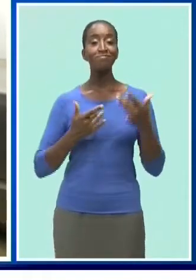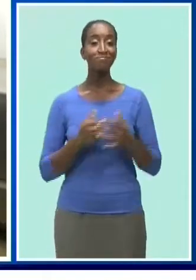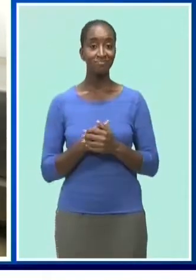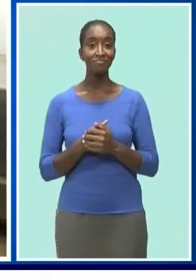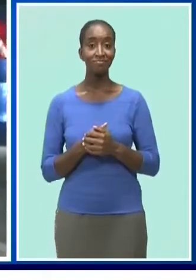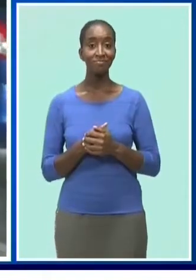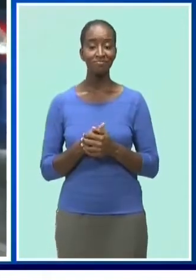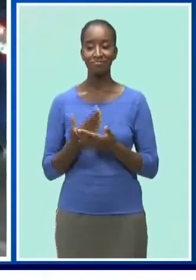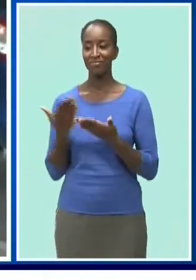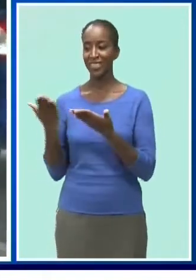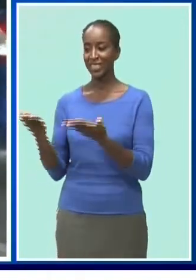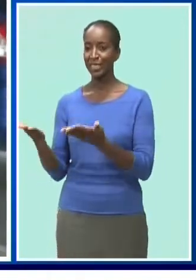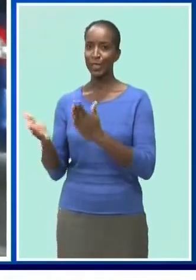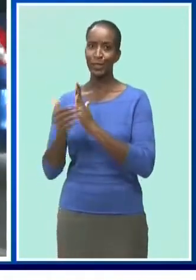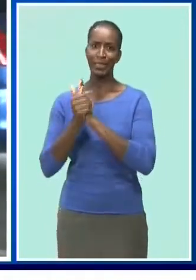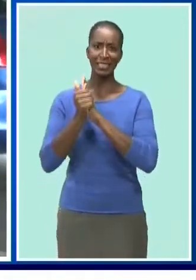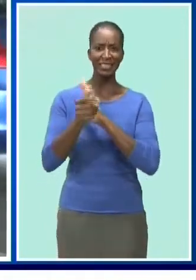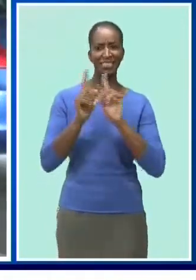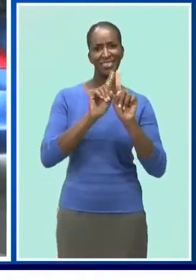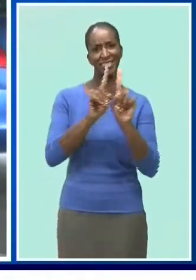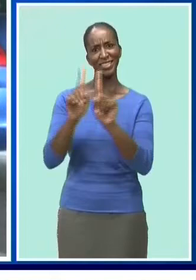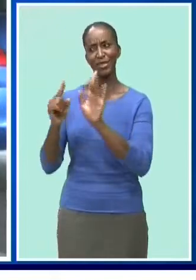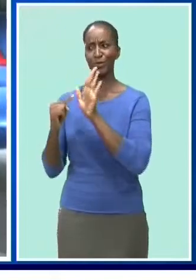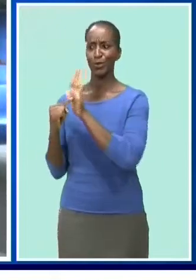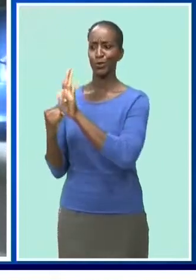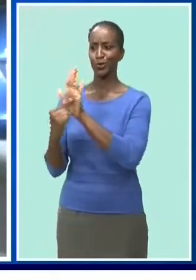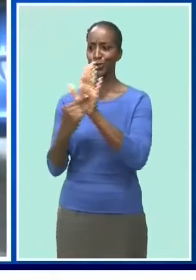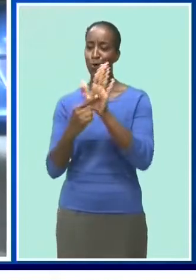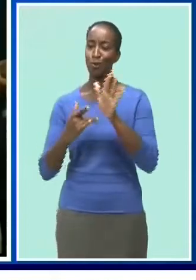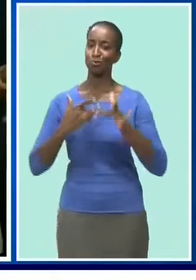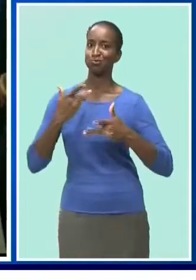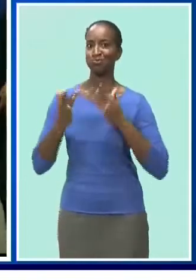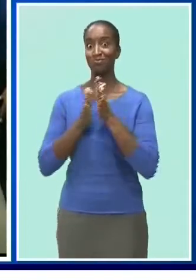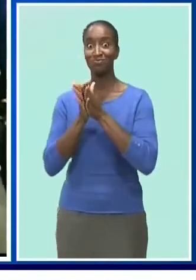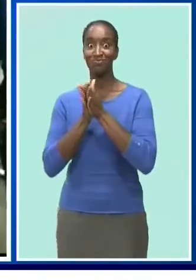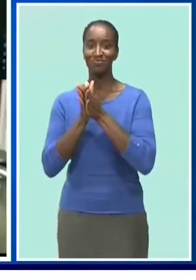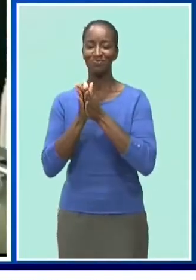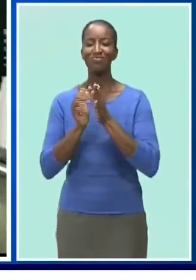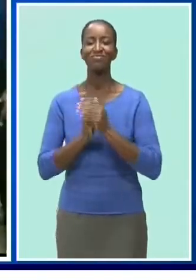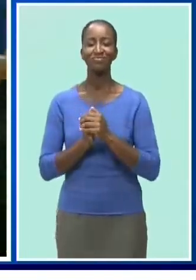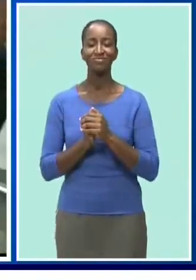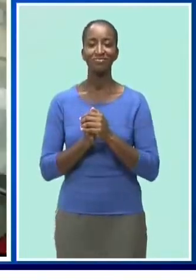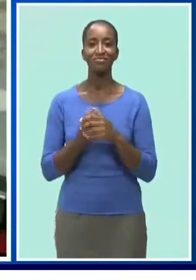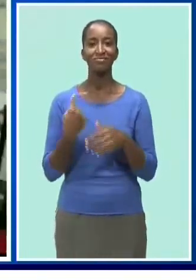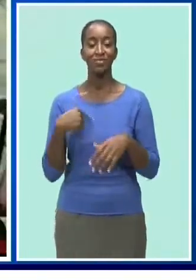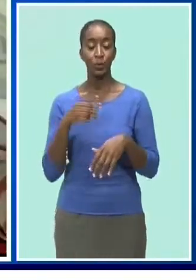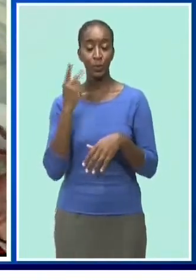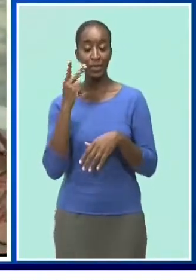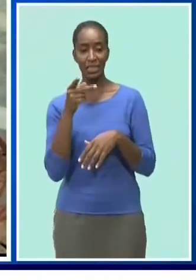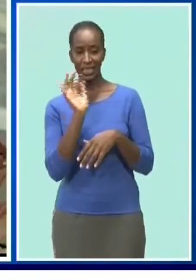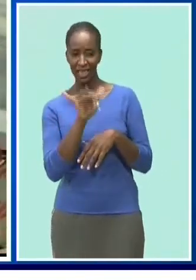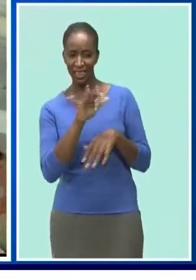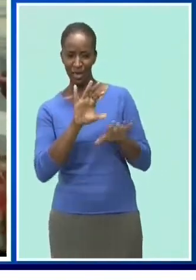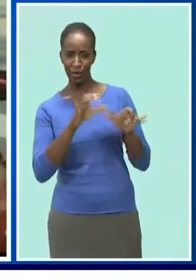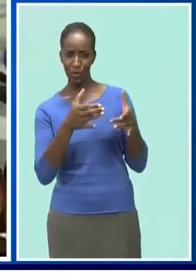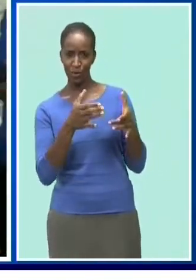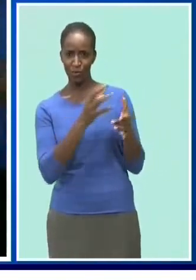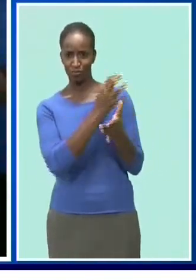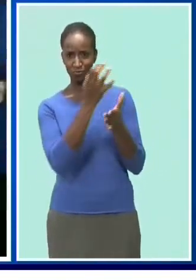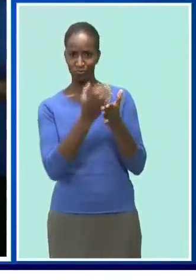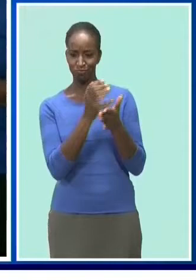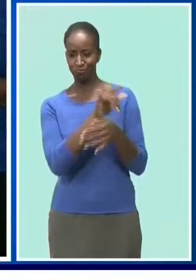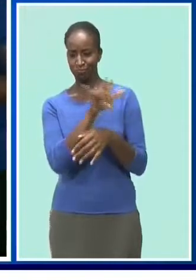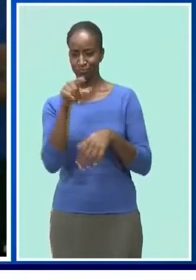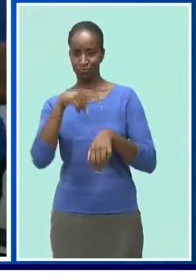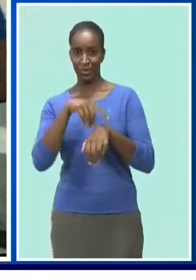about their showcasing their talent at the regional festival. CBC was able to acquire footage of the group that left on the 6 a.m. flight when they arrived